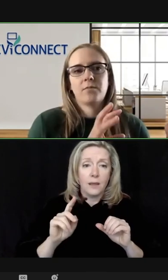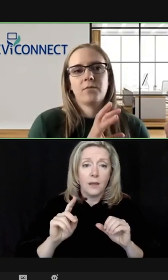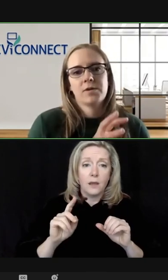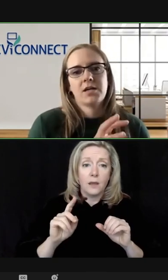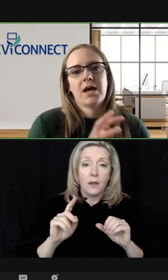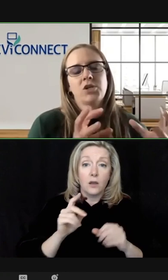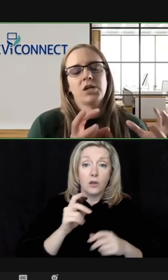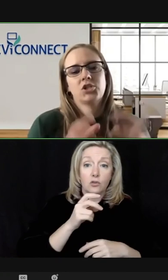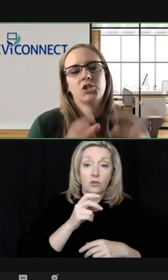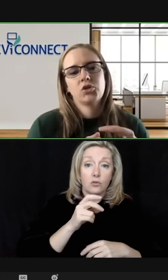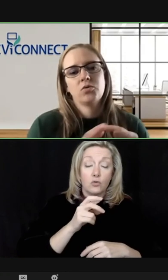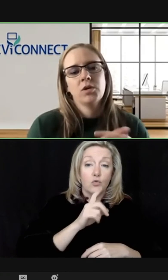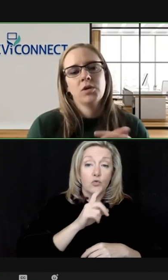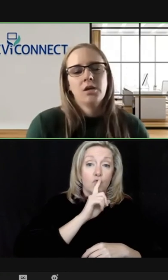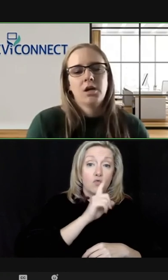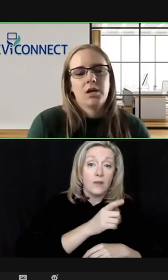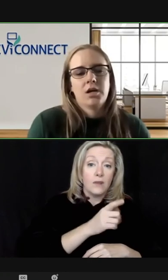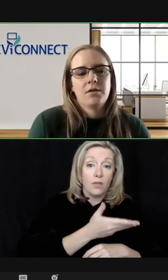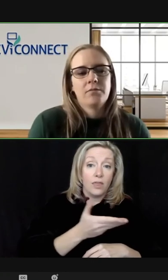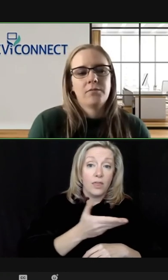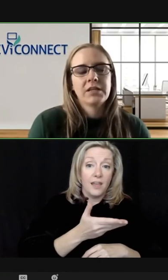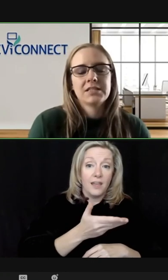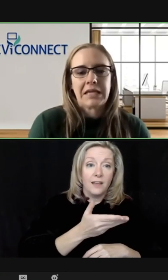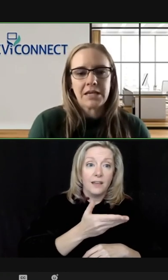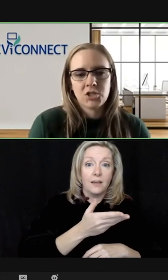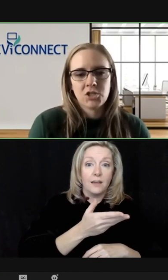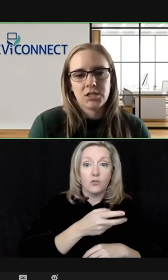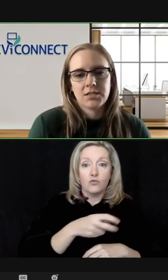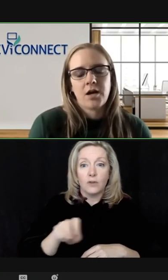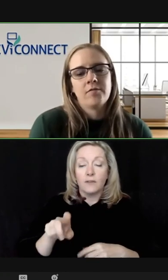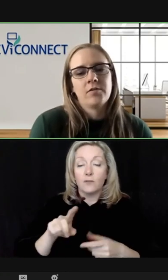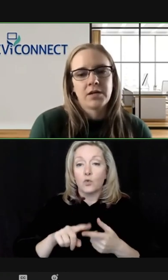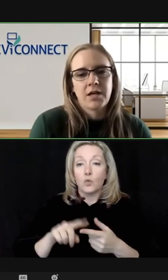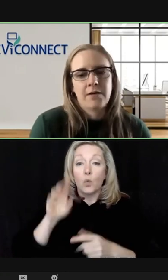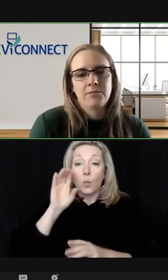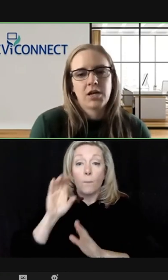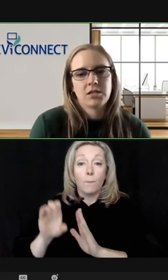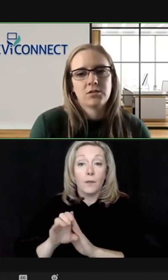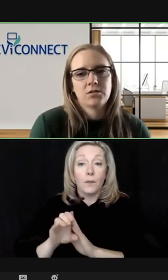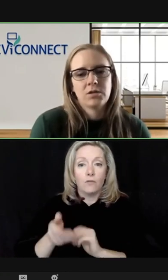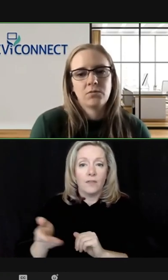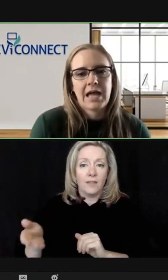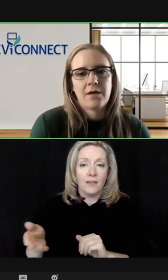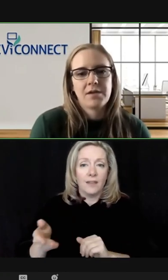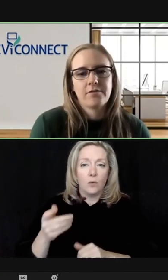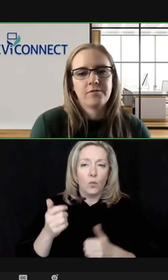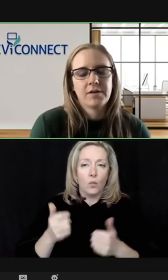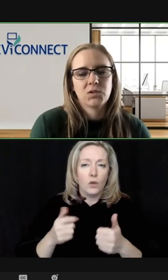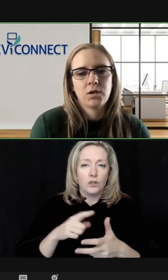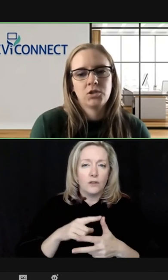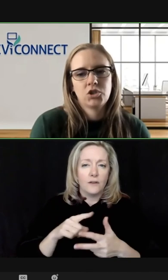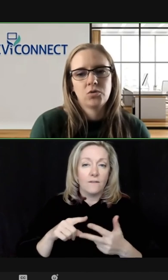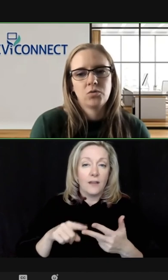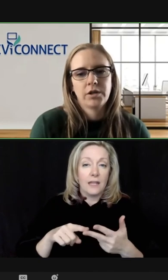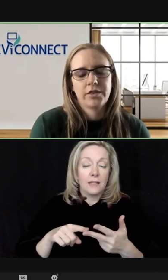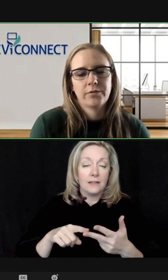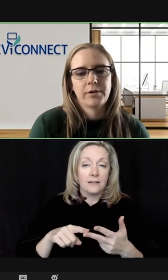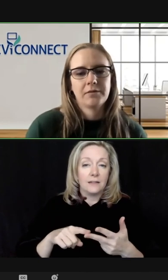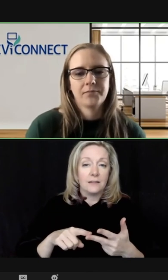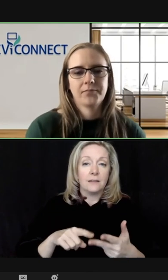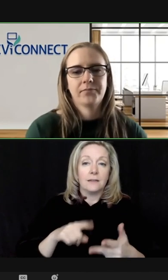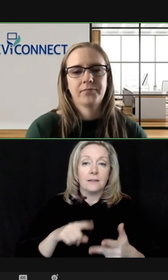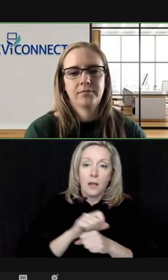moving from the real object to realistic images of the real object. When would that be for phase 1, 2,